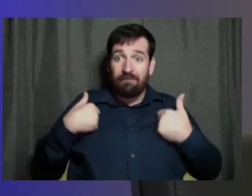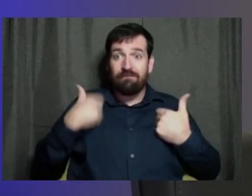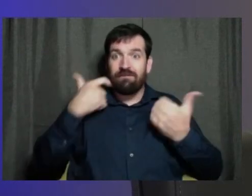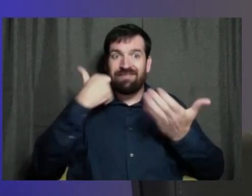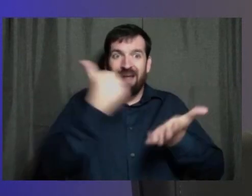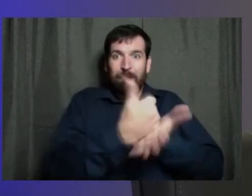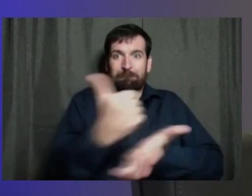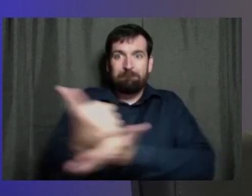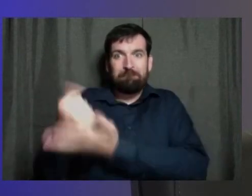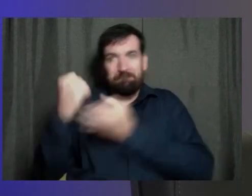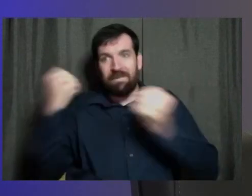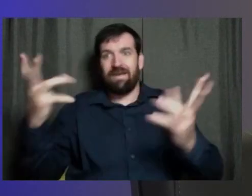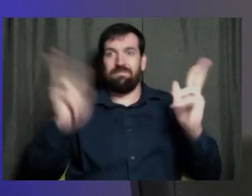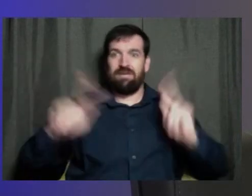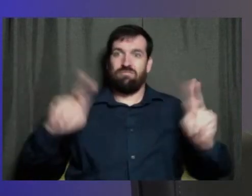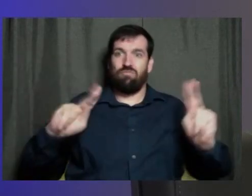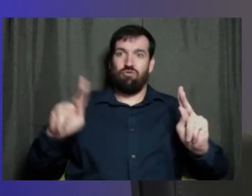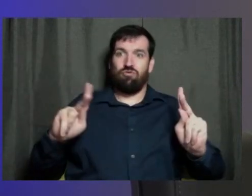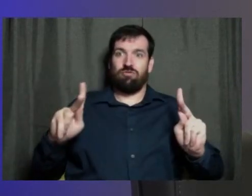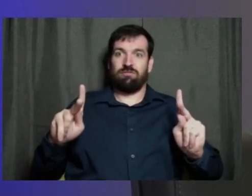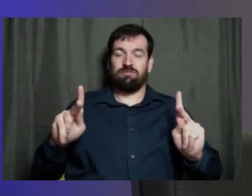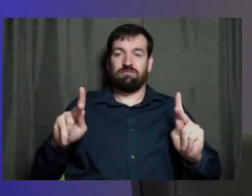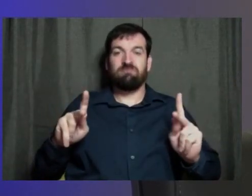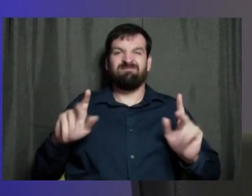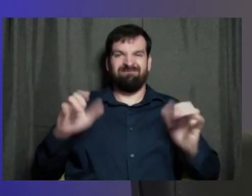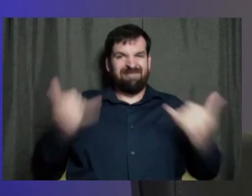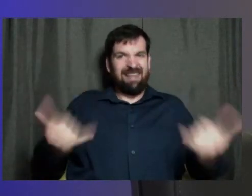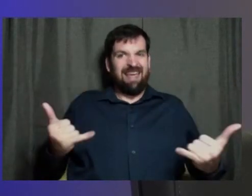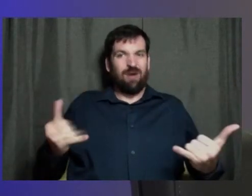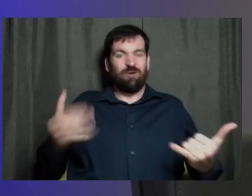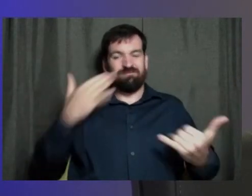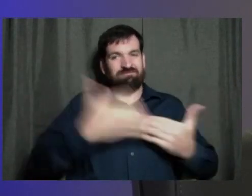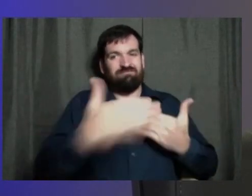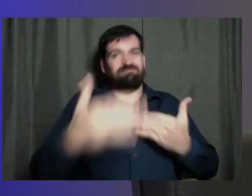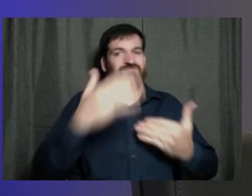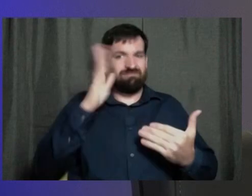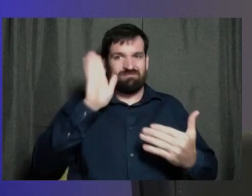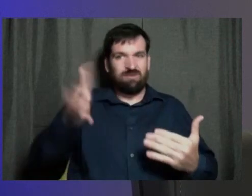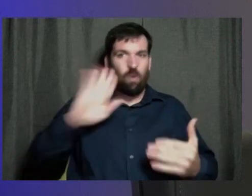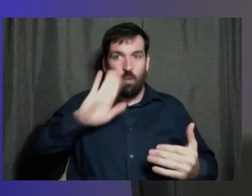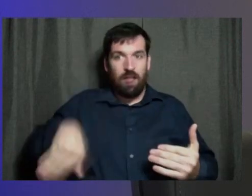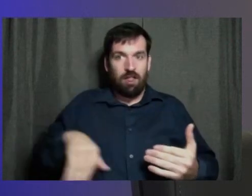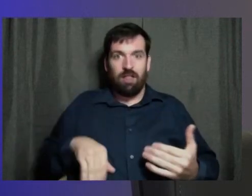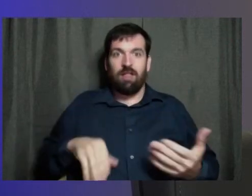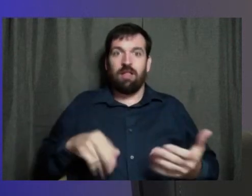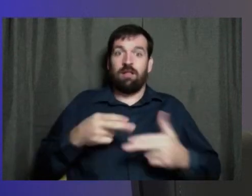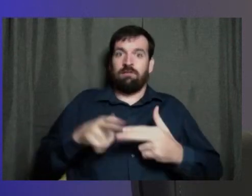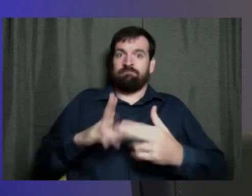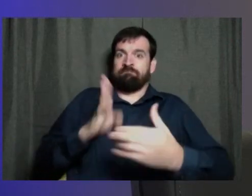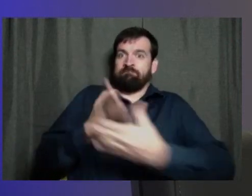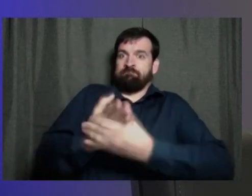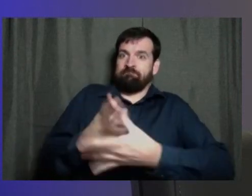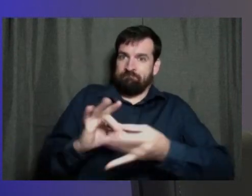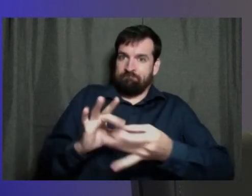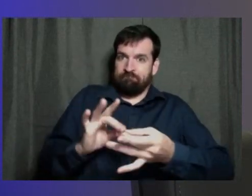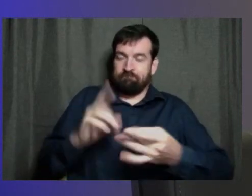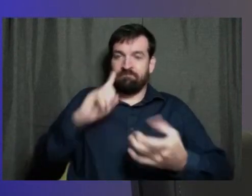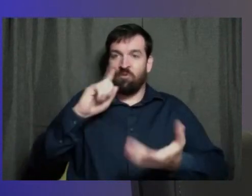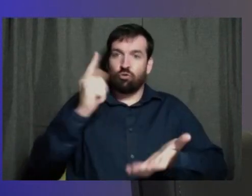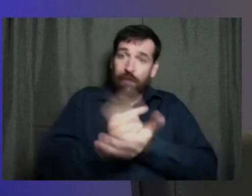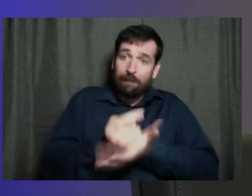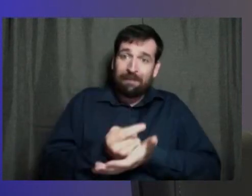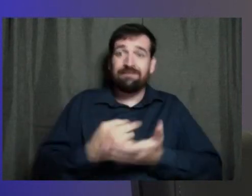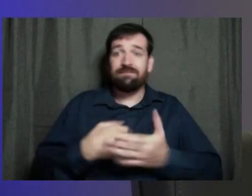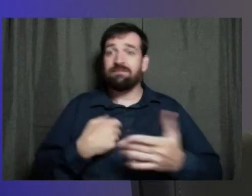in the future, as now I know she will do. Just a little bit of an interruption for some treatment, and she went through it